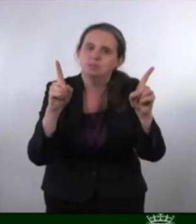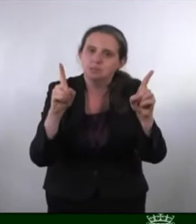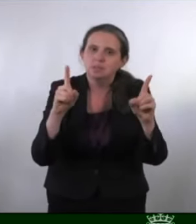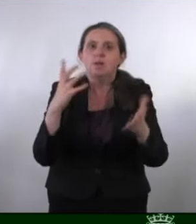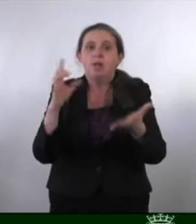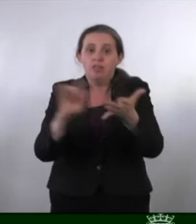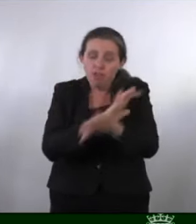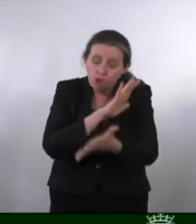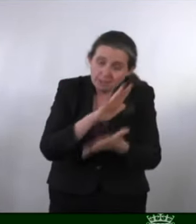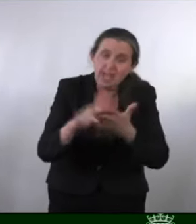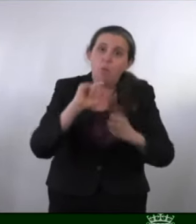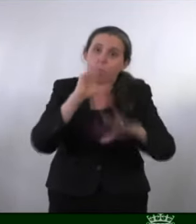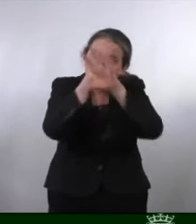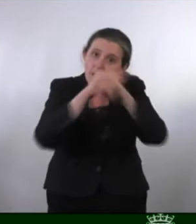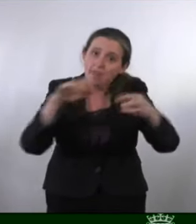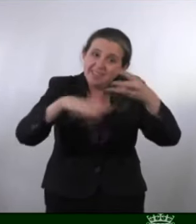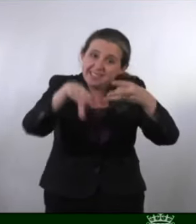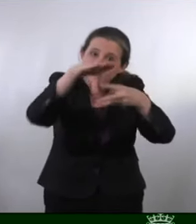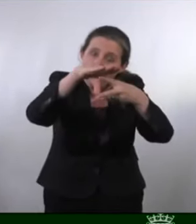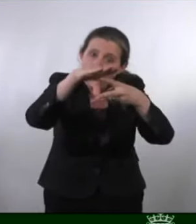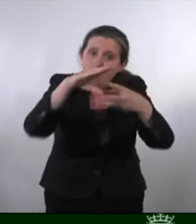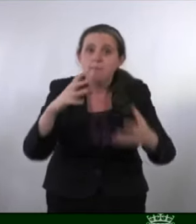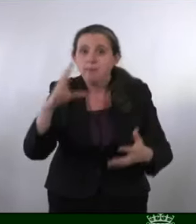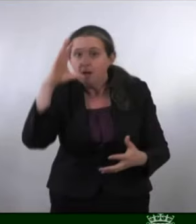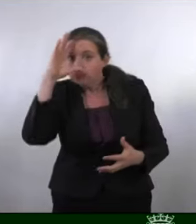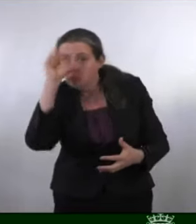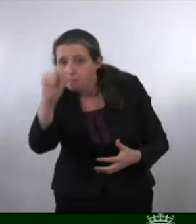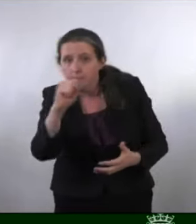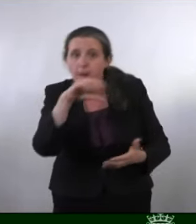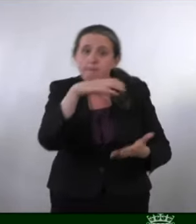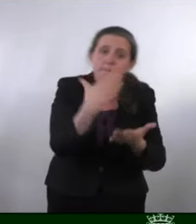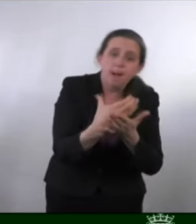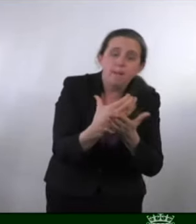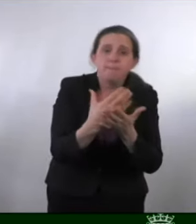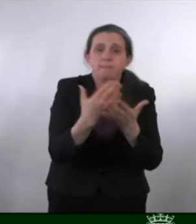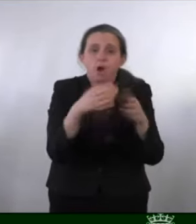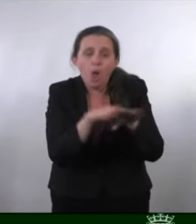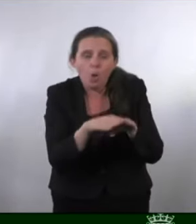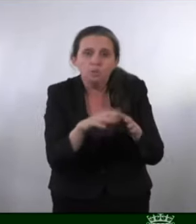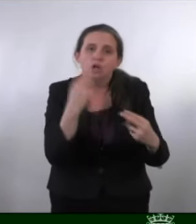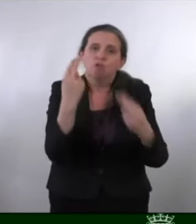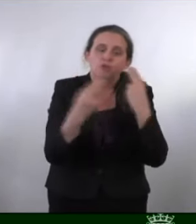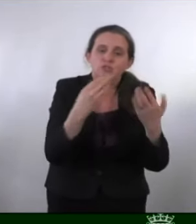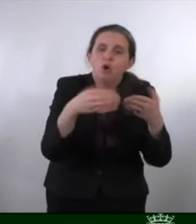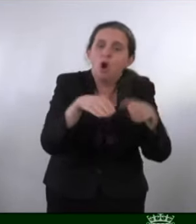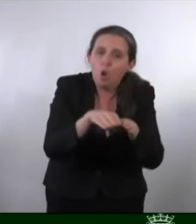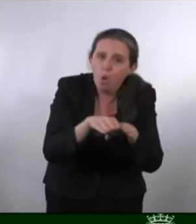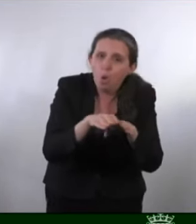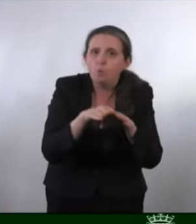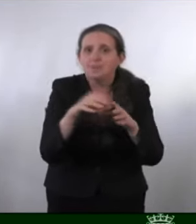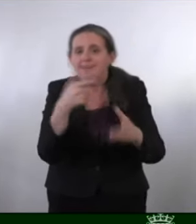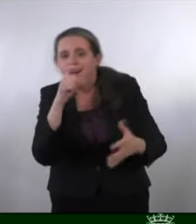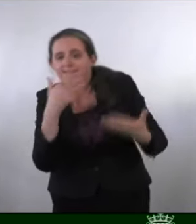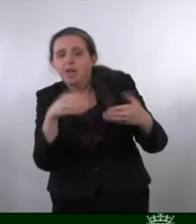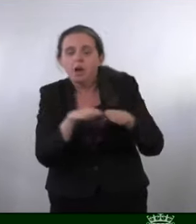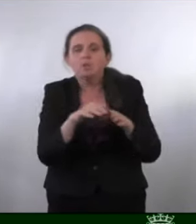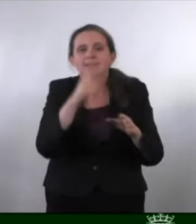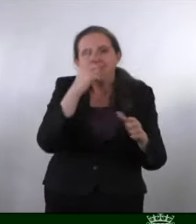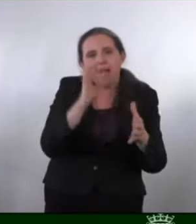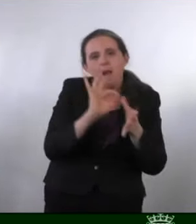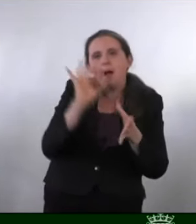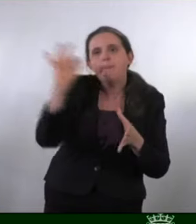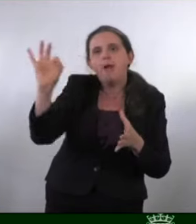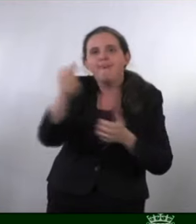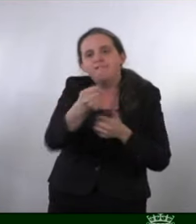businesses forced to close, don't forget, remain entitled to to furlough until March.